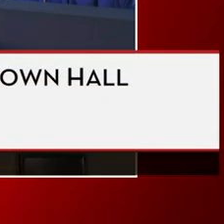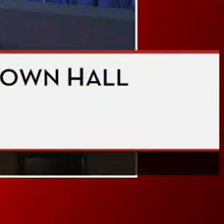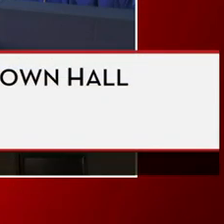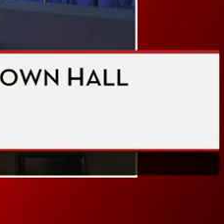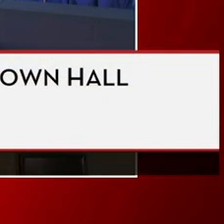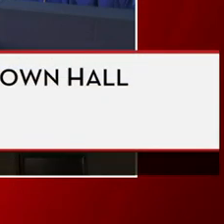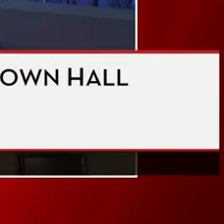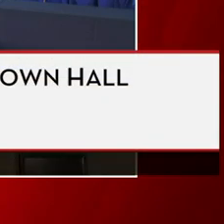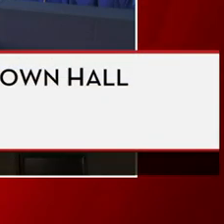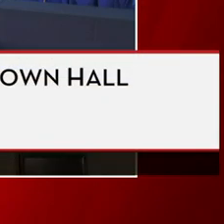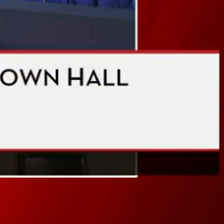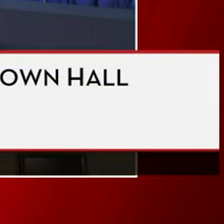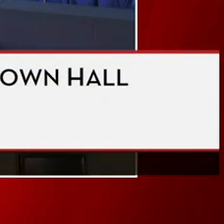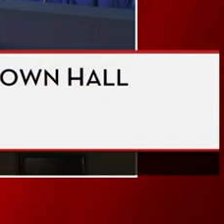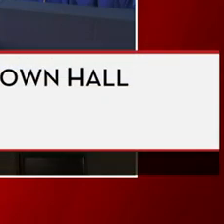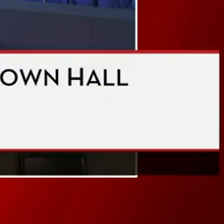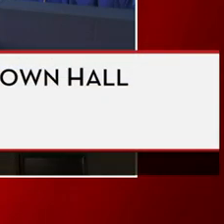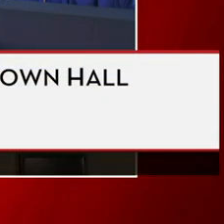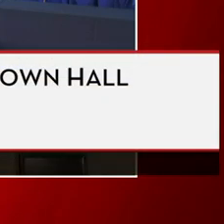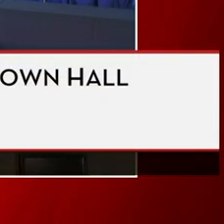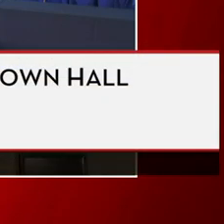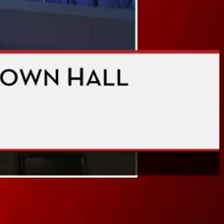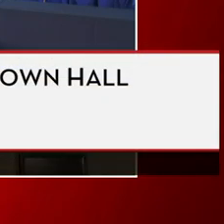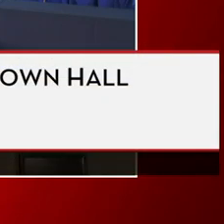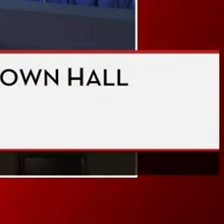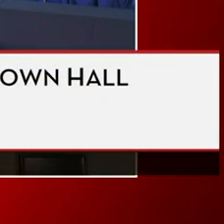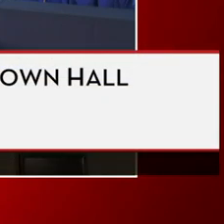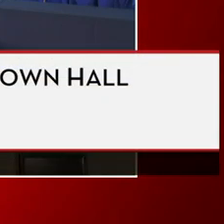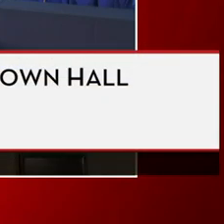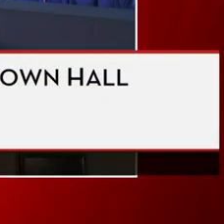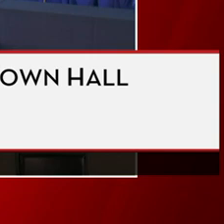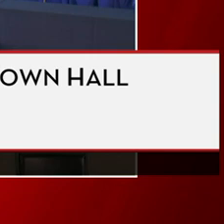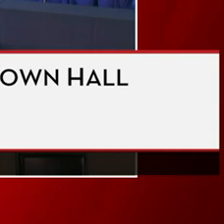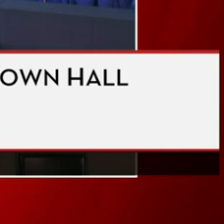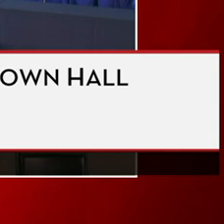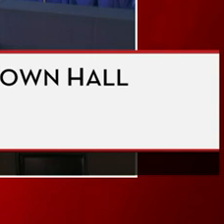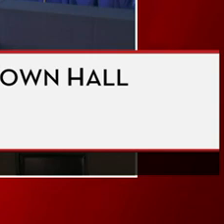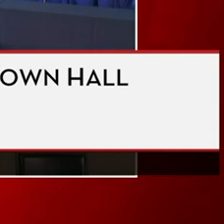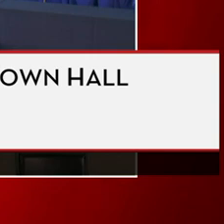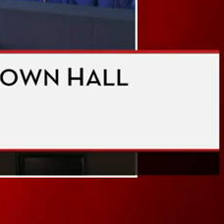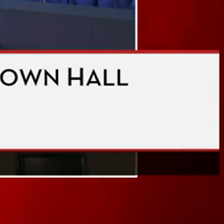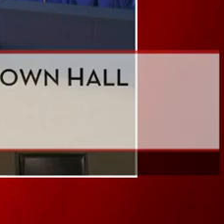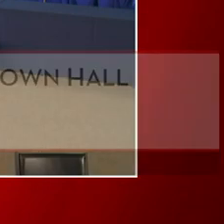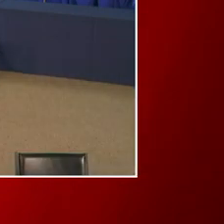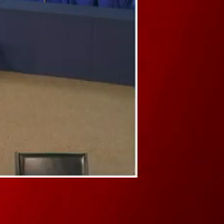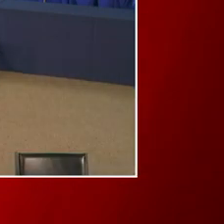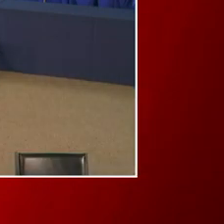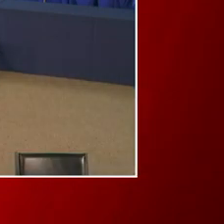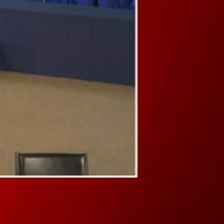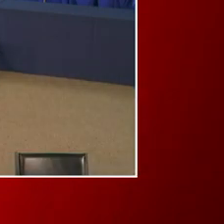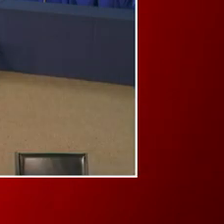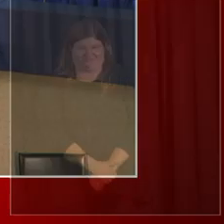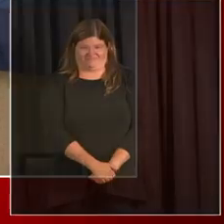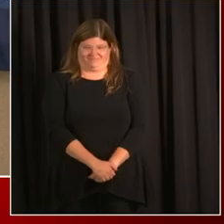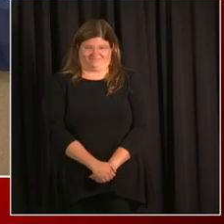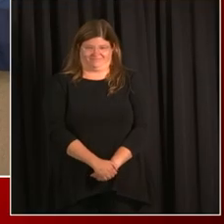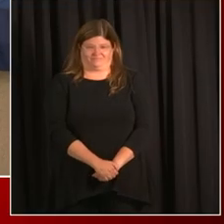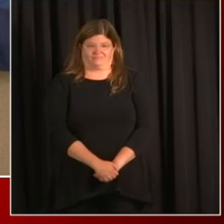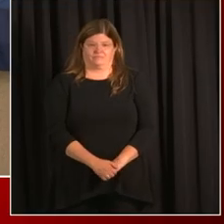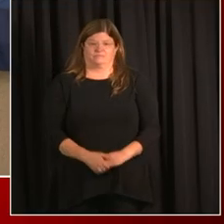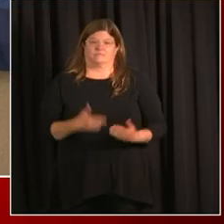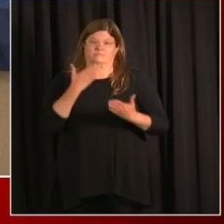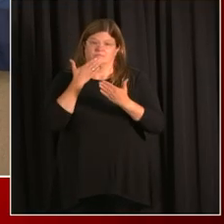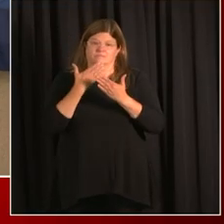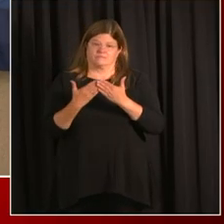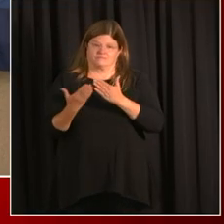Good evening, and thank you for joining us for this week's Community Leader Call. My name is Tomas Salmonte, and I'm Deputy Chief of Staff to Mayor Muriel